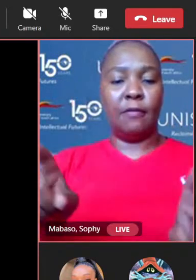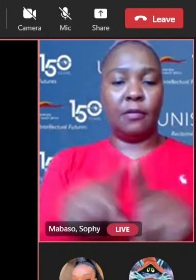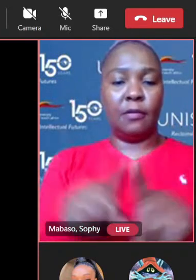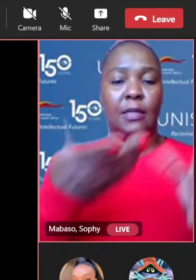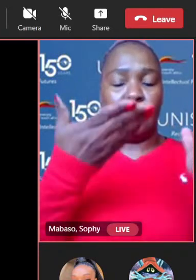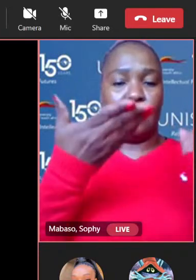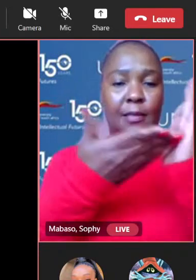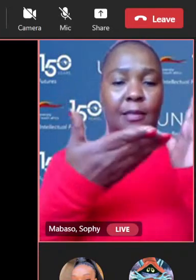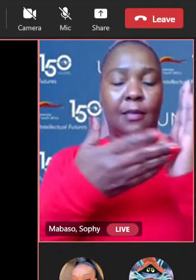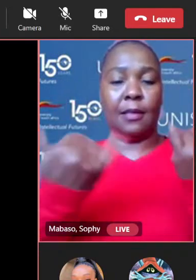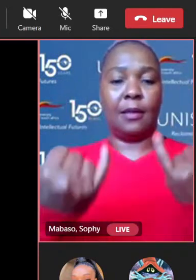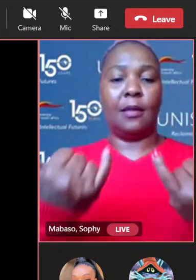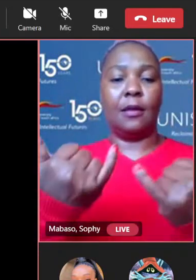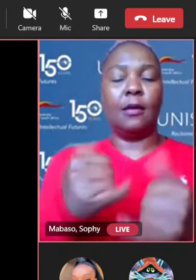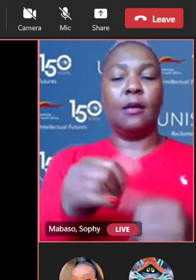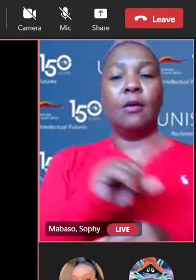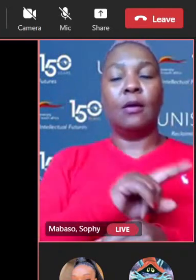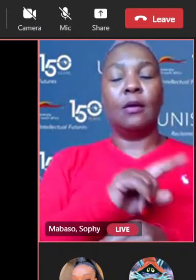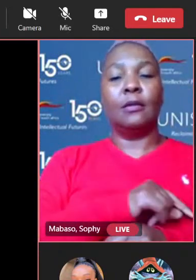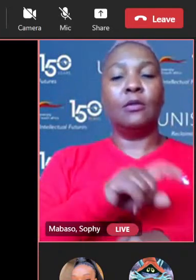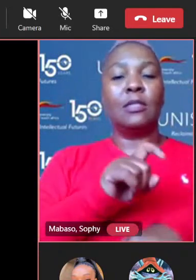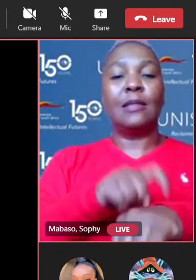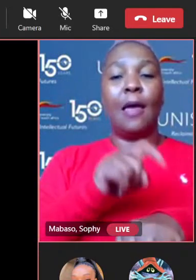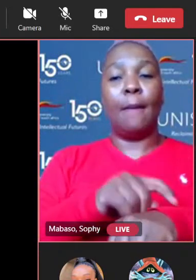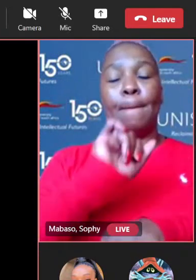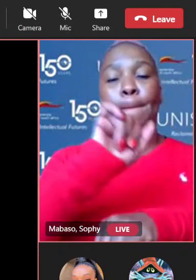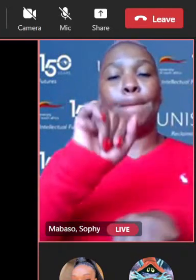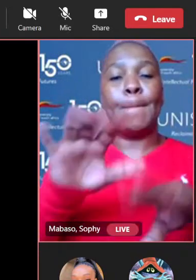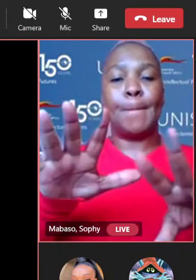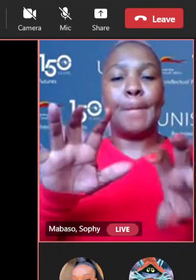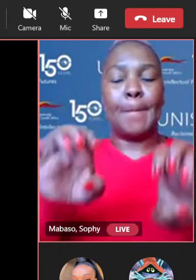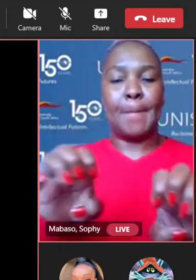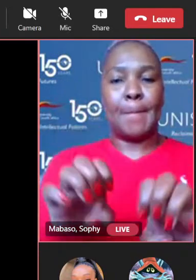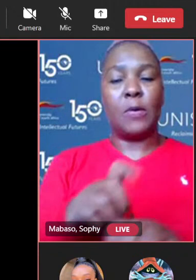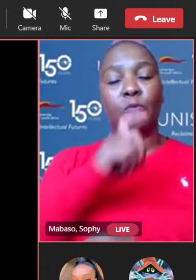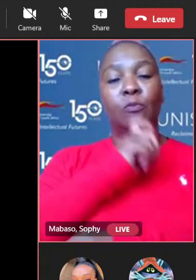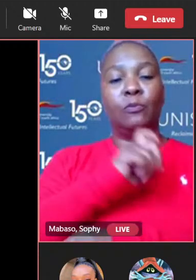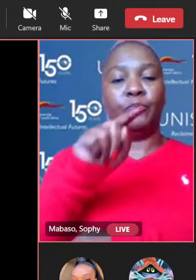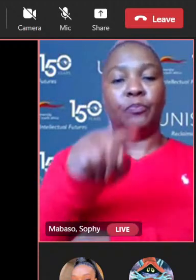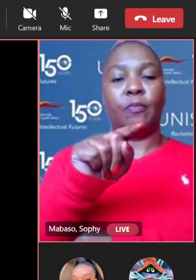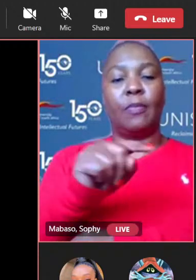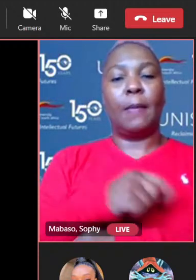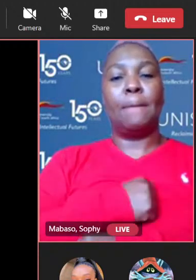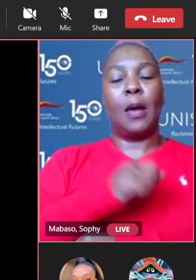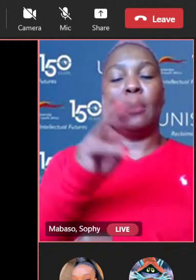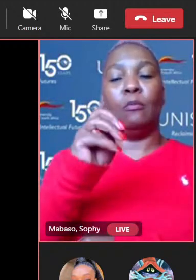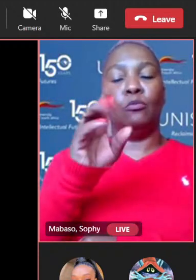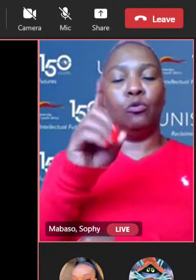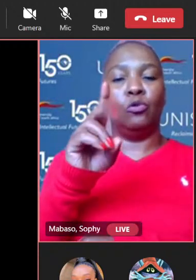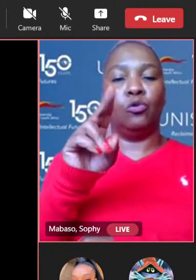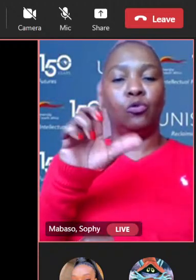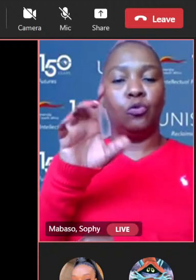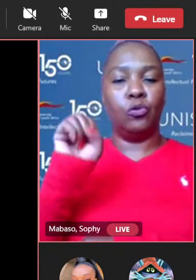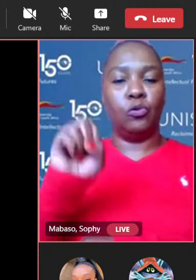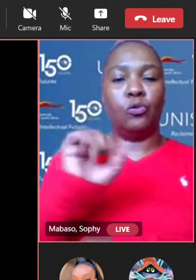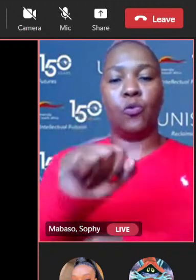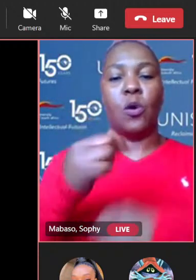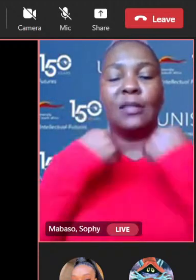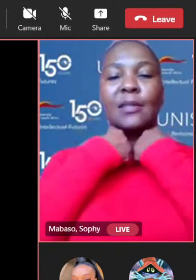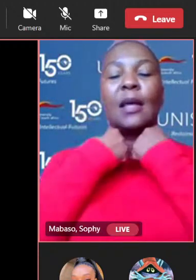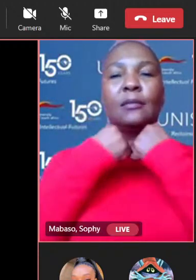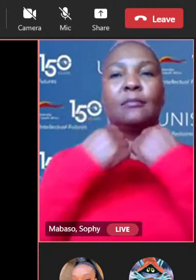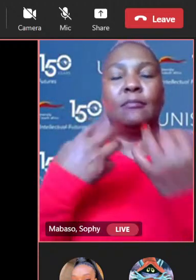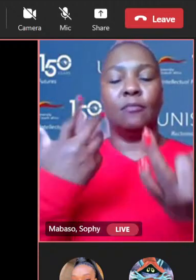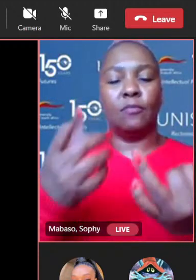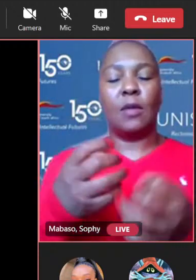so that during your exam period, you are prioritized. Your My Module, during your assignments and